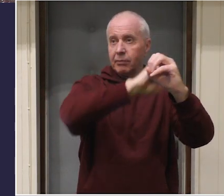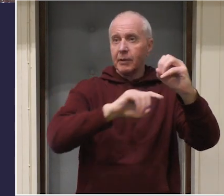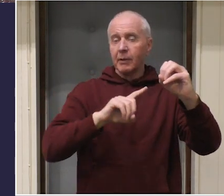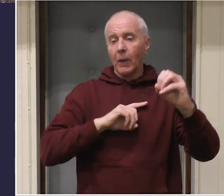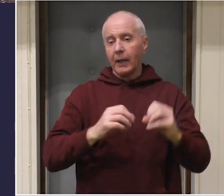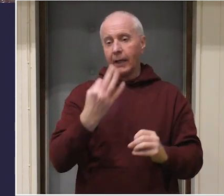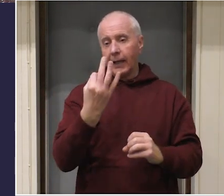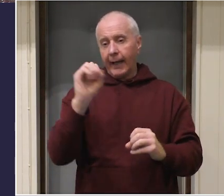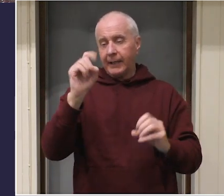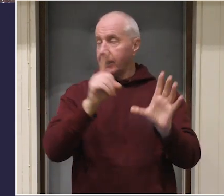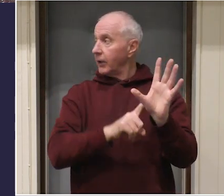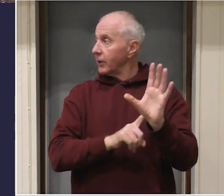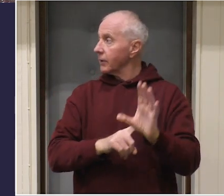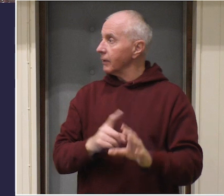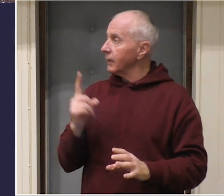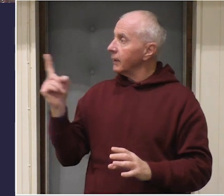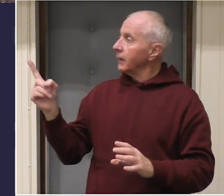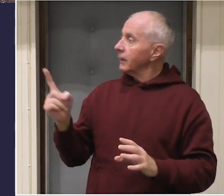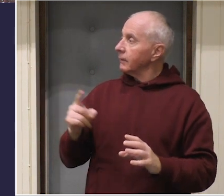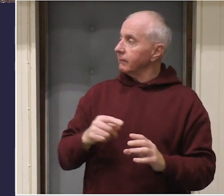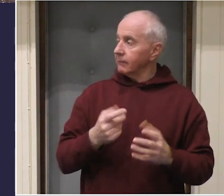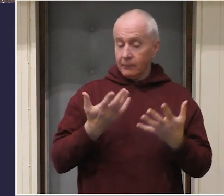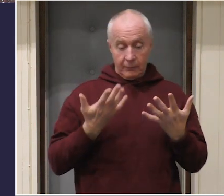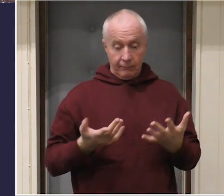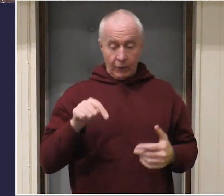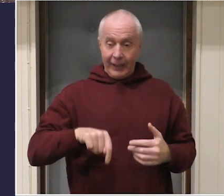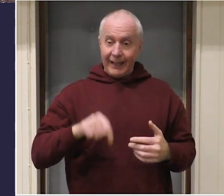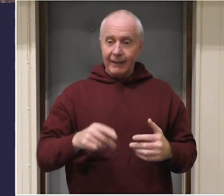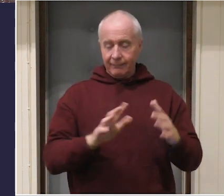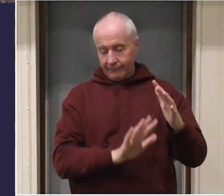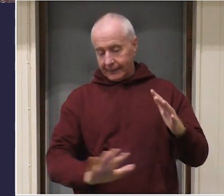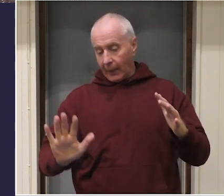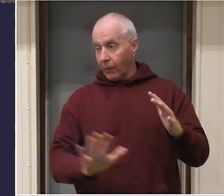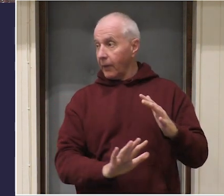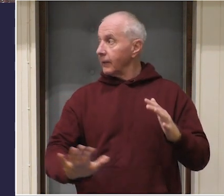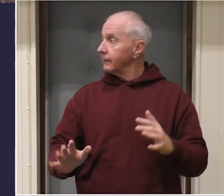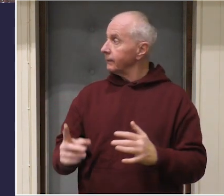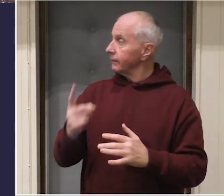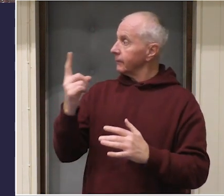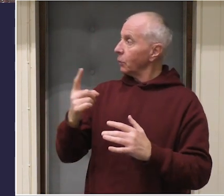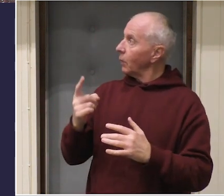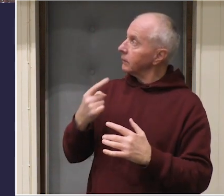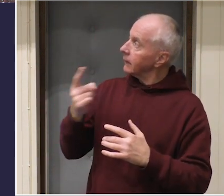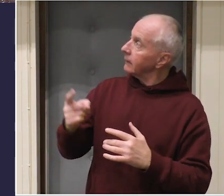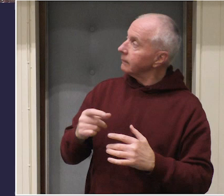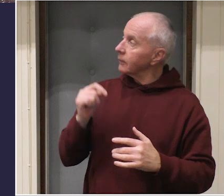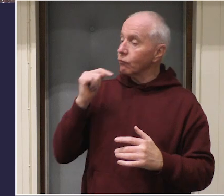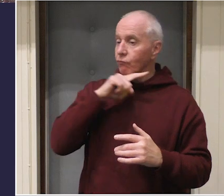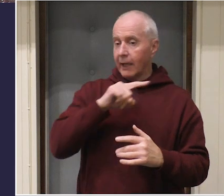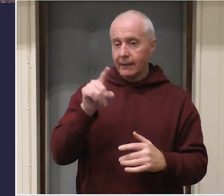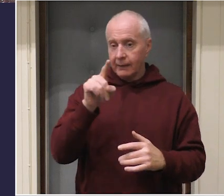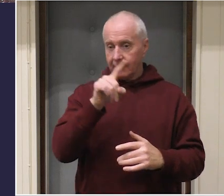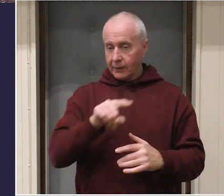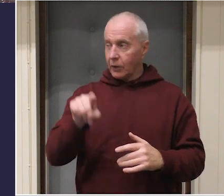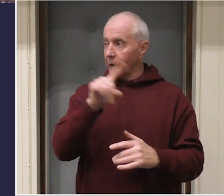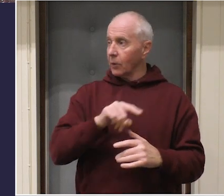years. Unfortunately not from this latitude, but there you go. Someone did mention the red circle at the bottom. That